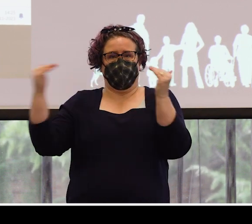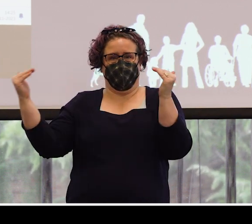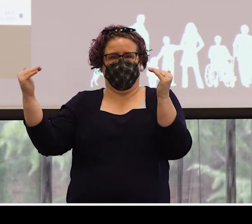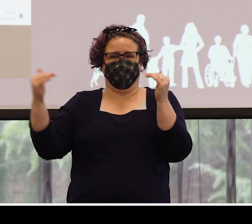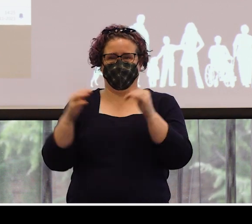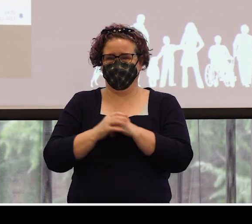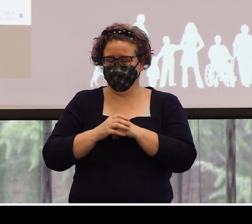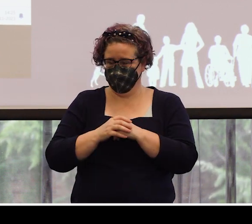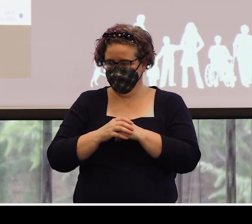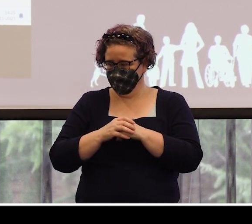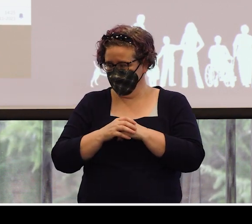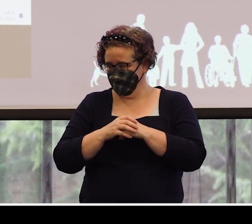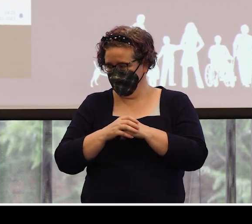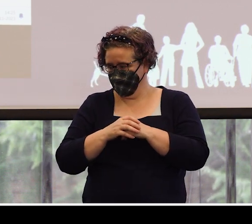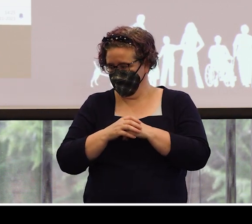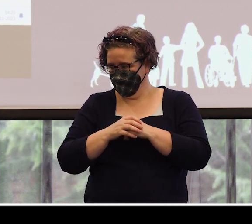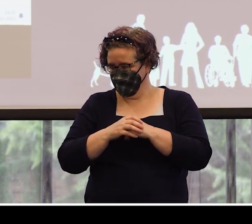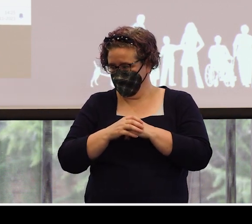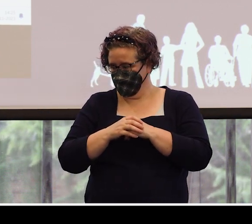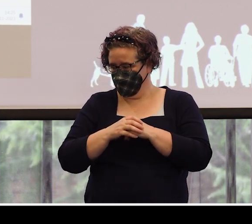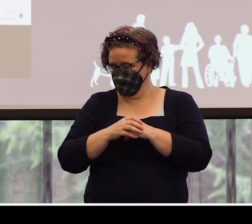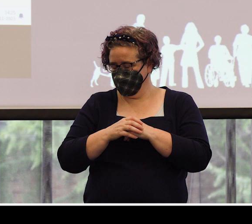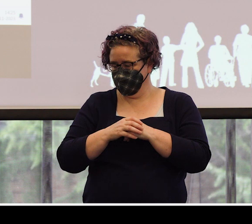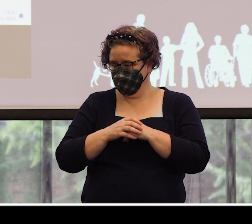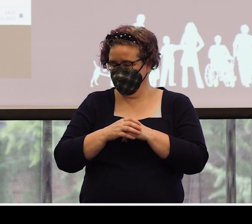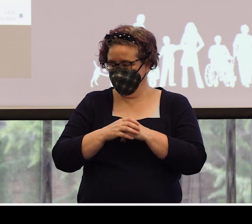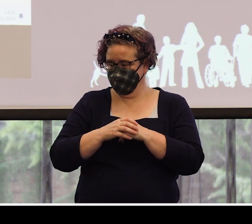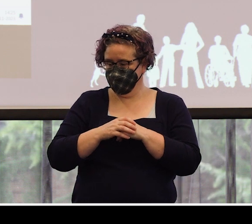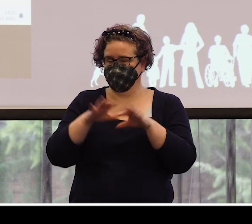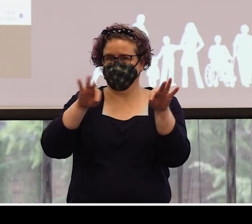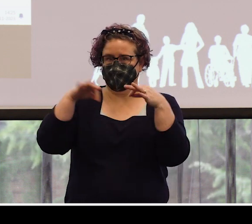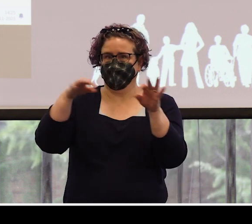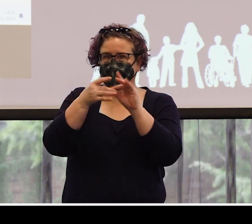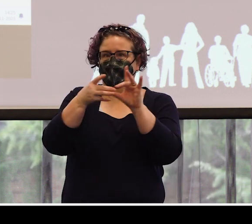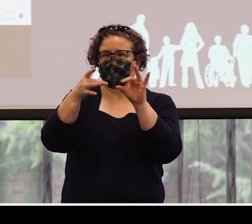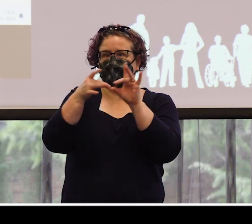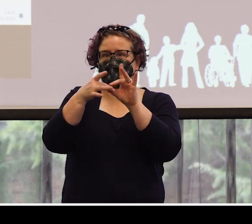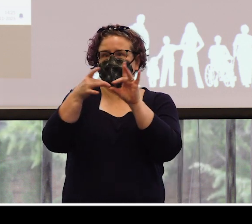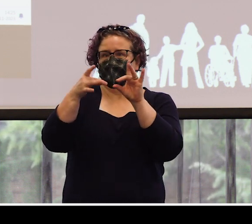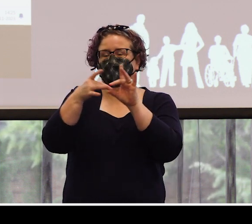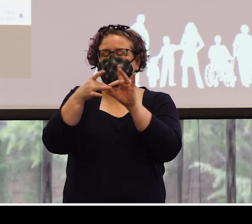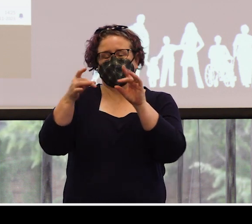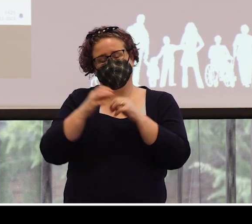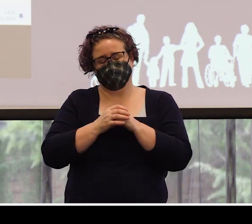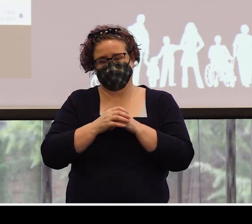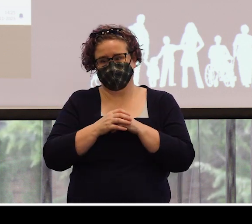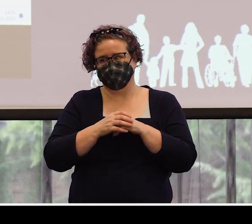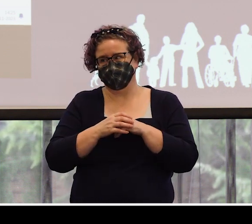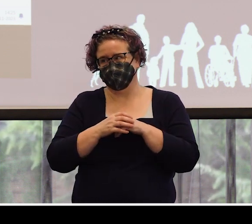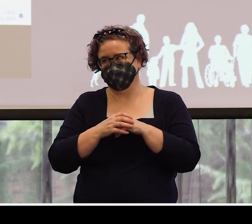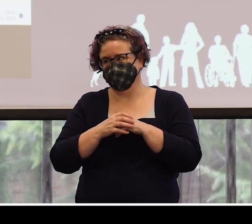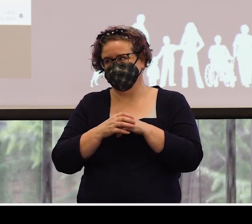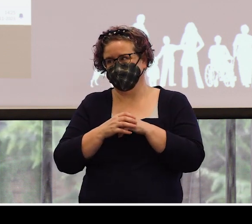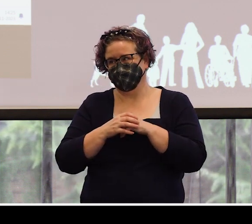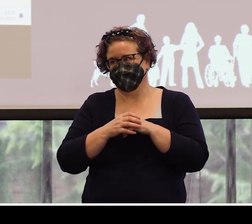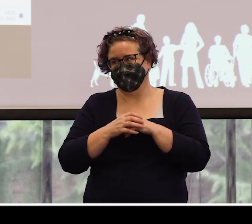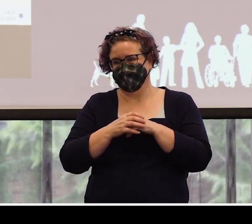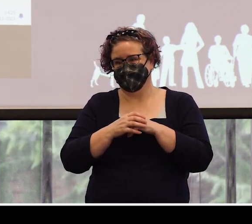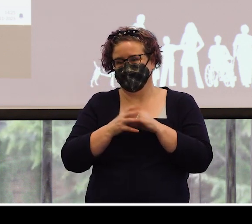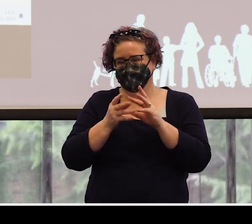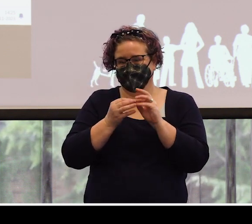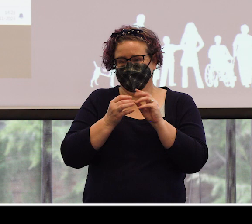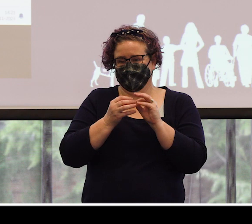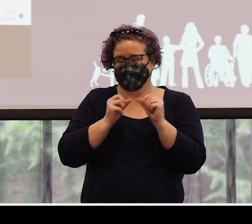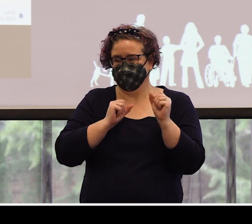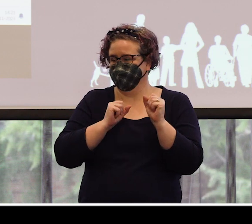straight and use the sidewalk heading level 2. Sidewalk W of Brooklyn Avenue Northeast heading level 3. Continue straight and cross the street heading level 2. Crossing at Brooklyn Avenue Northeast heading level 3. Stop share left parent Alt plus S